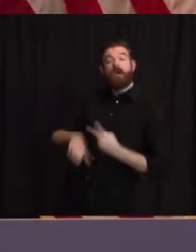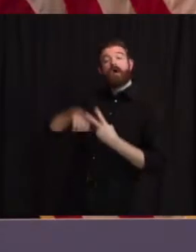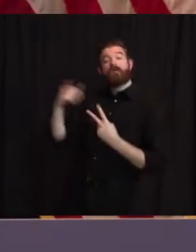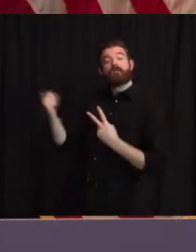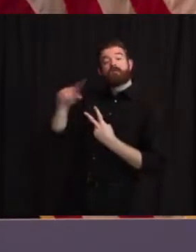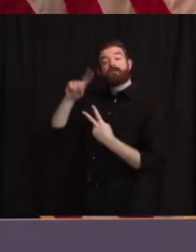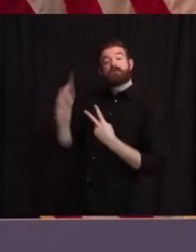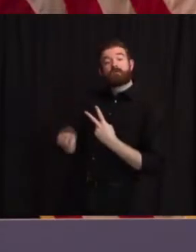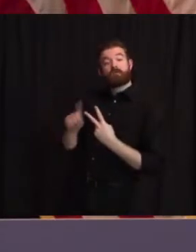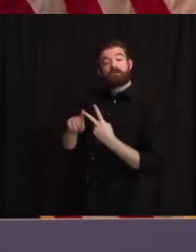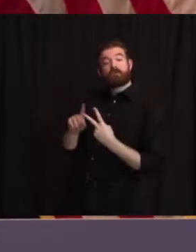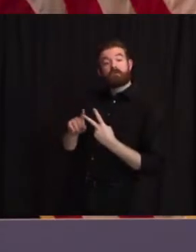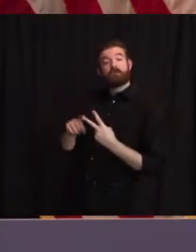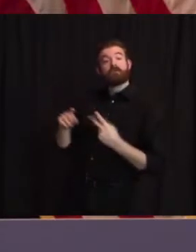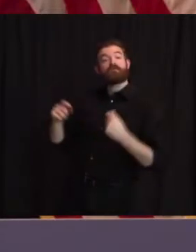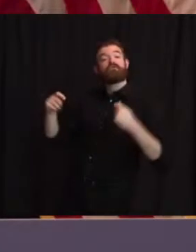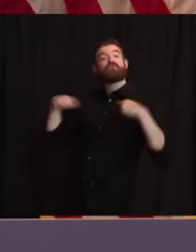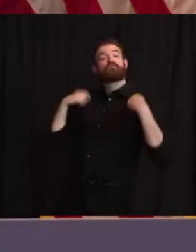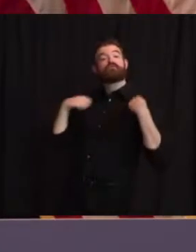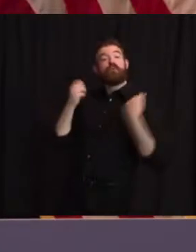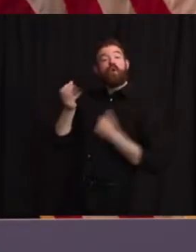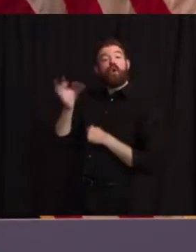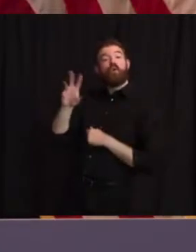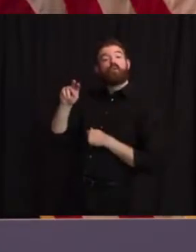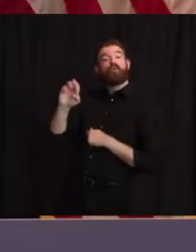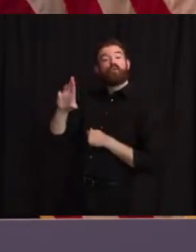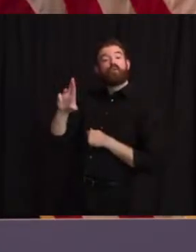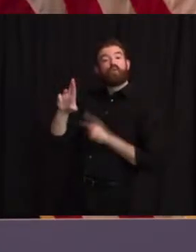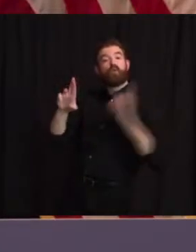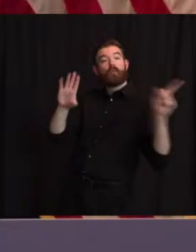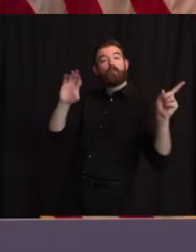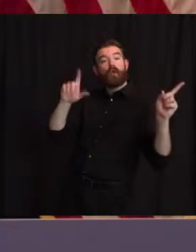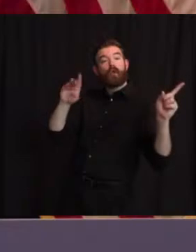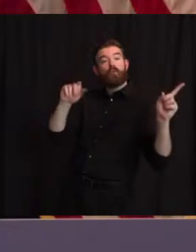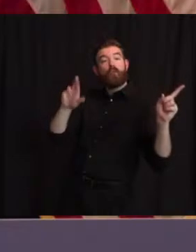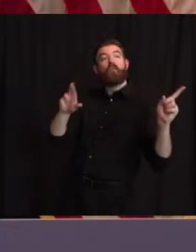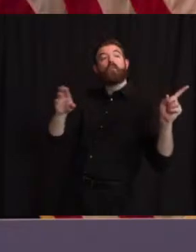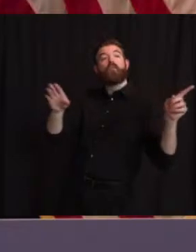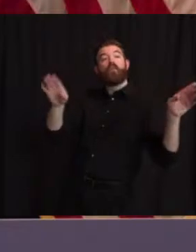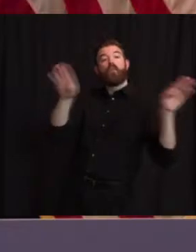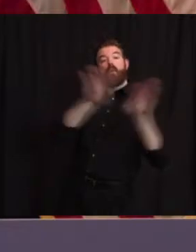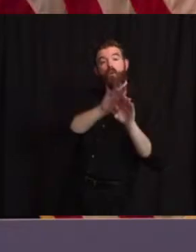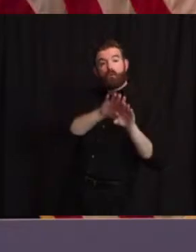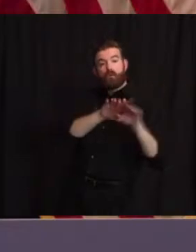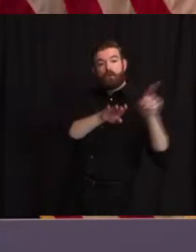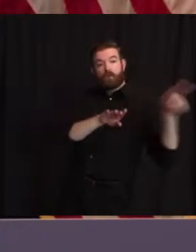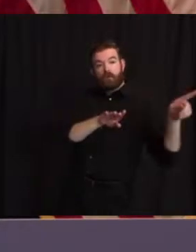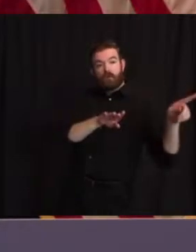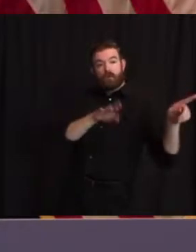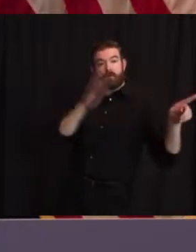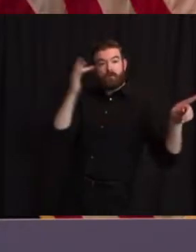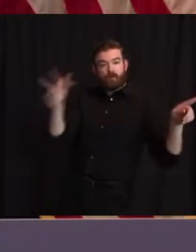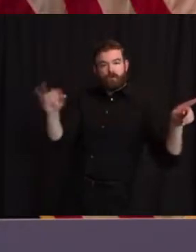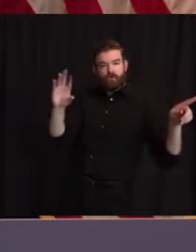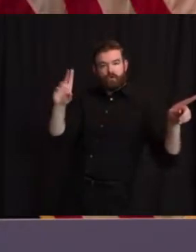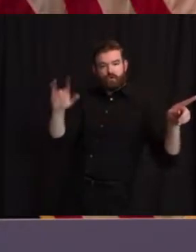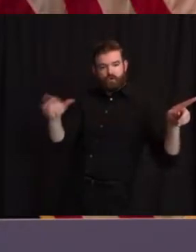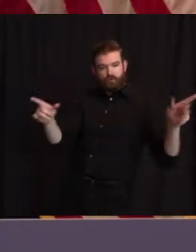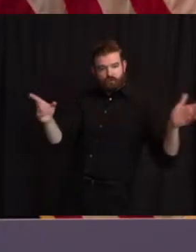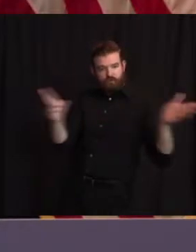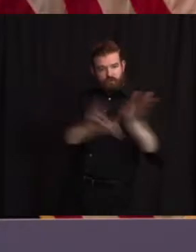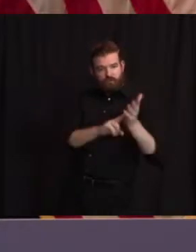Belmar, obviously they were closed yesterday, Judy, because you signed the order to close them down, but they reopened again this morning. So where do you go from